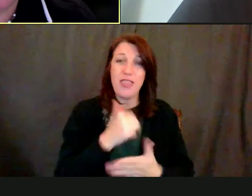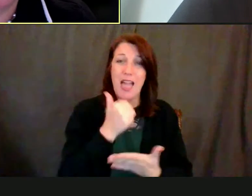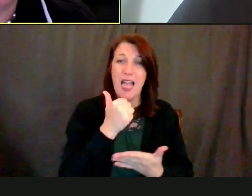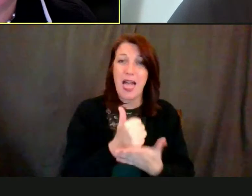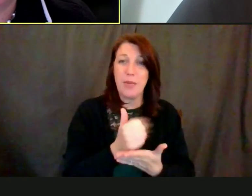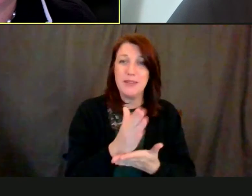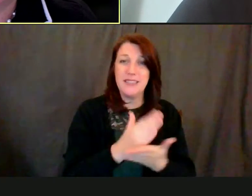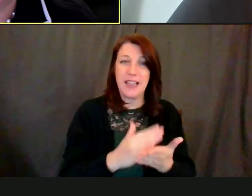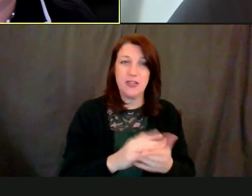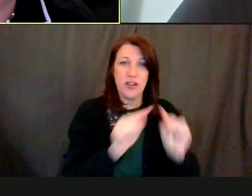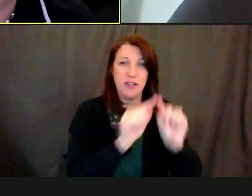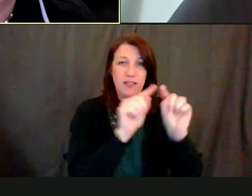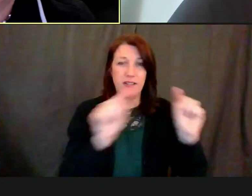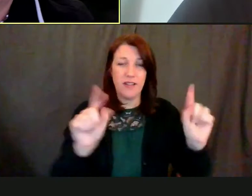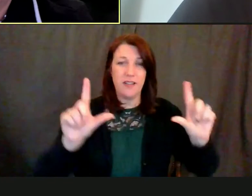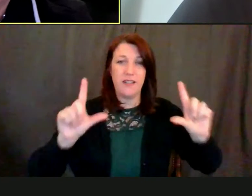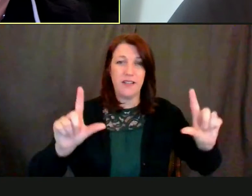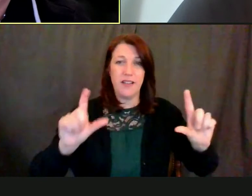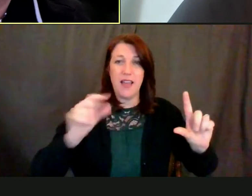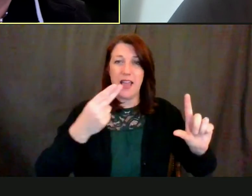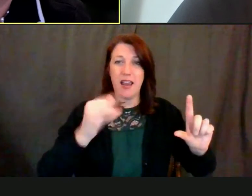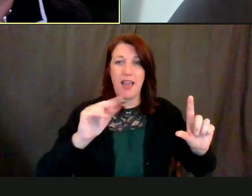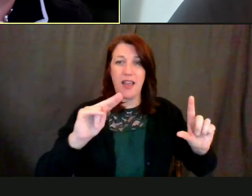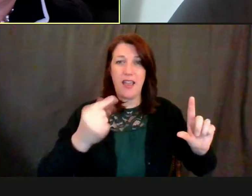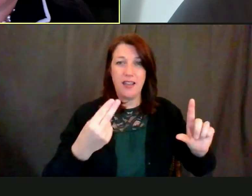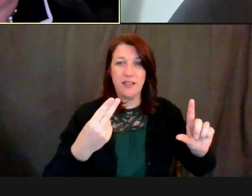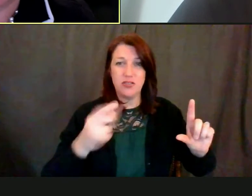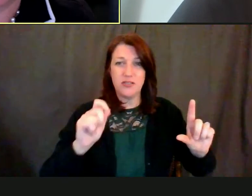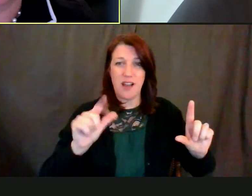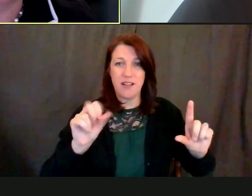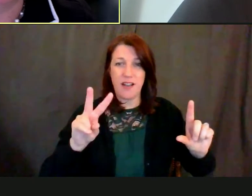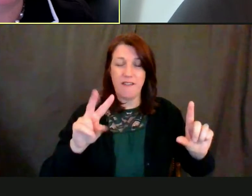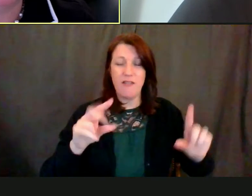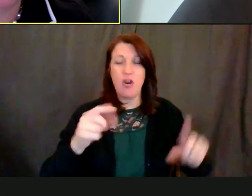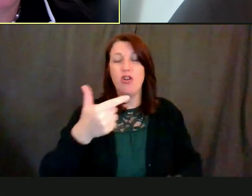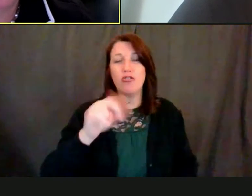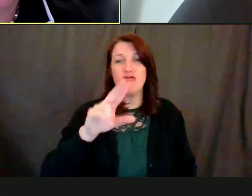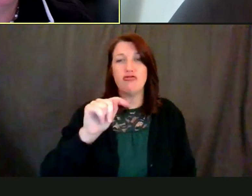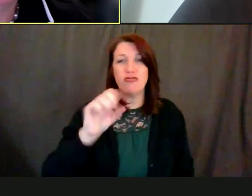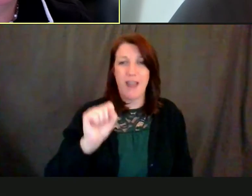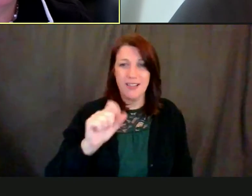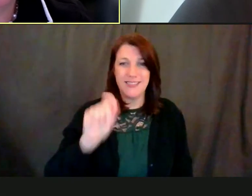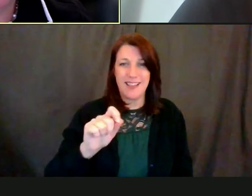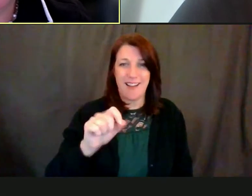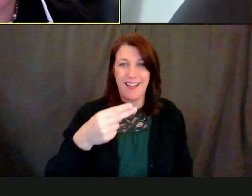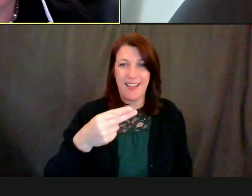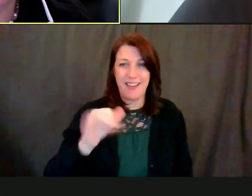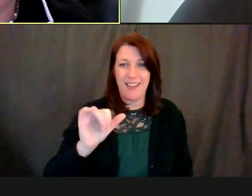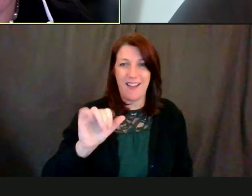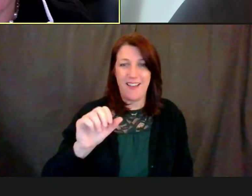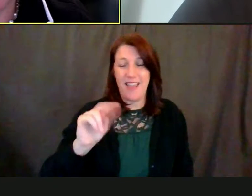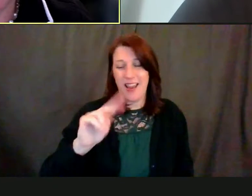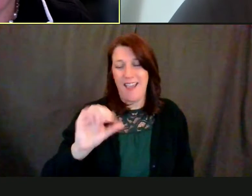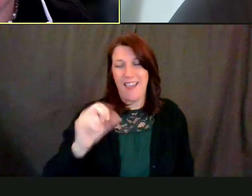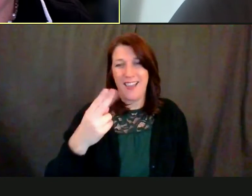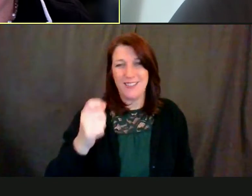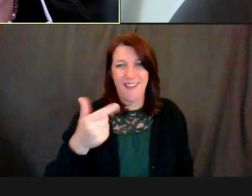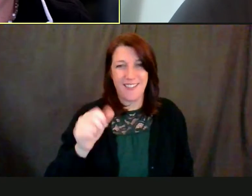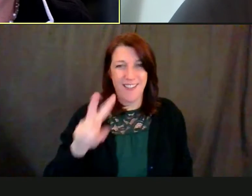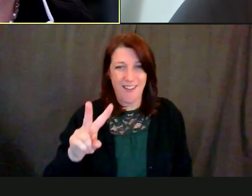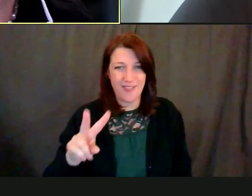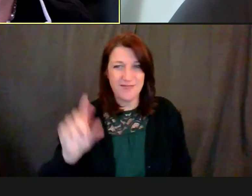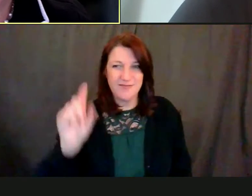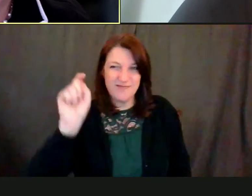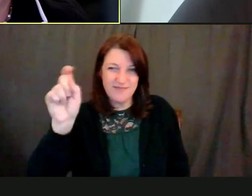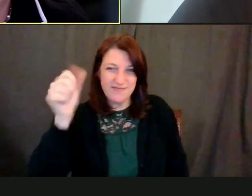the NIH.gov website, grants.nih.gov. I also want to mention that your feedback is very